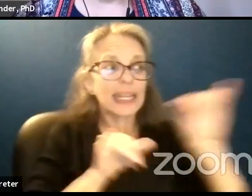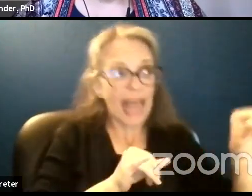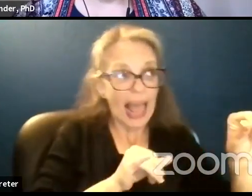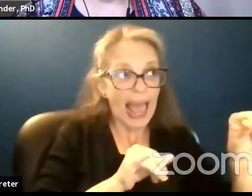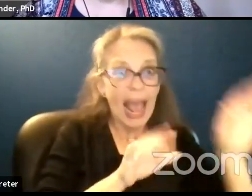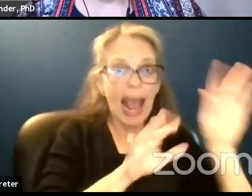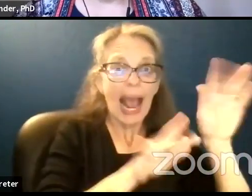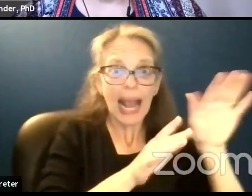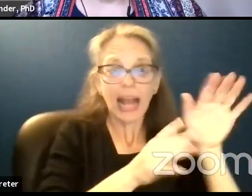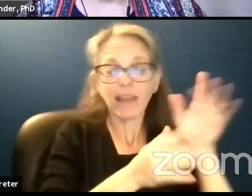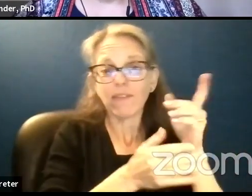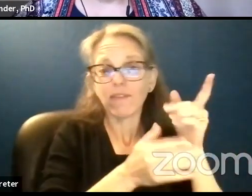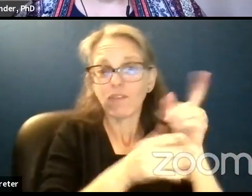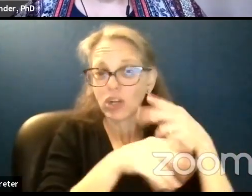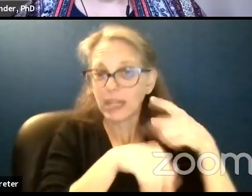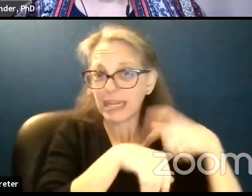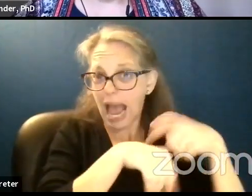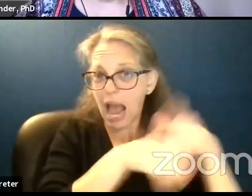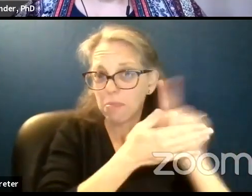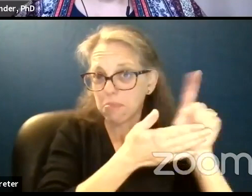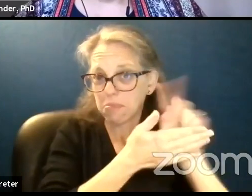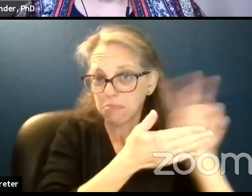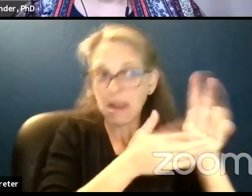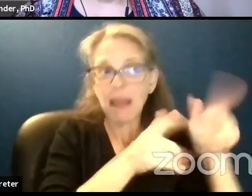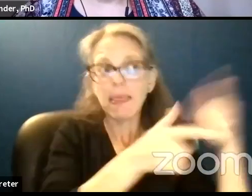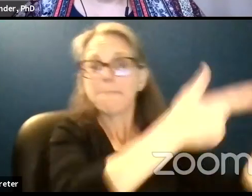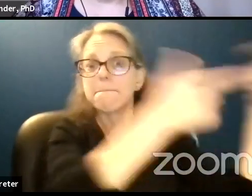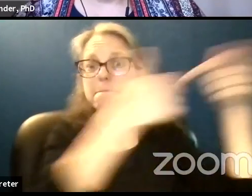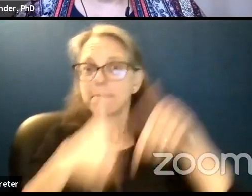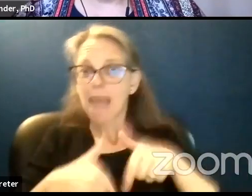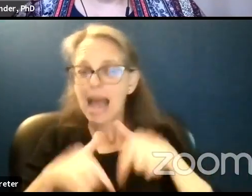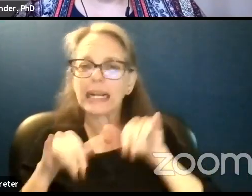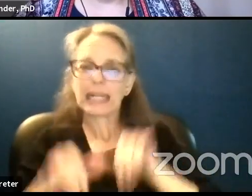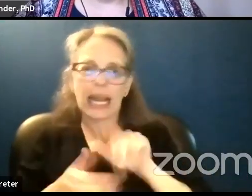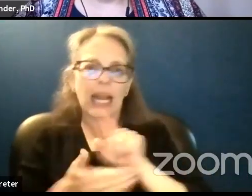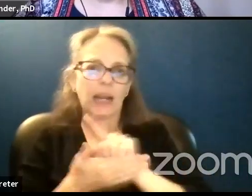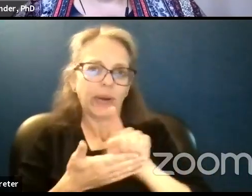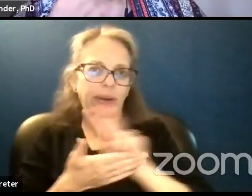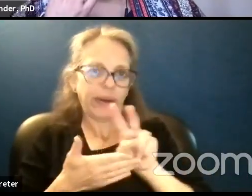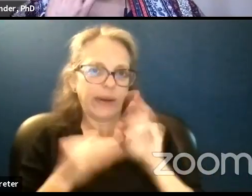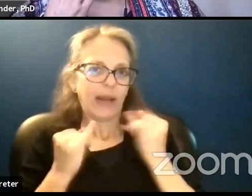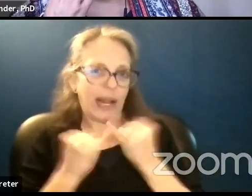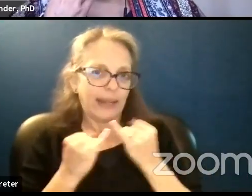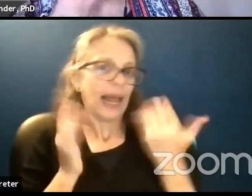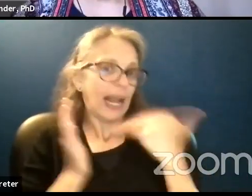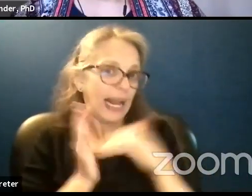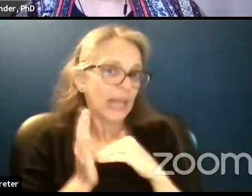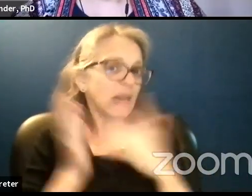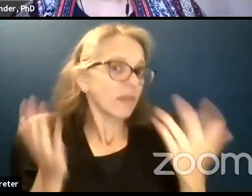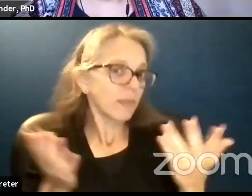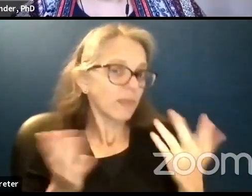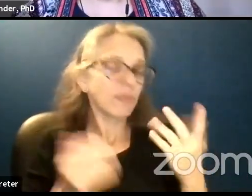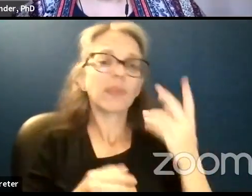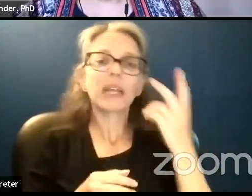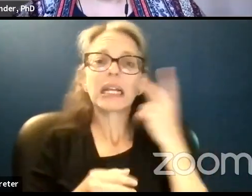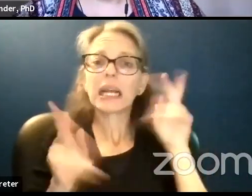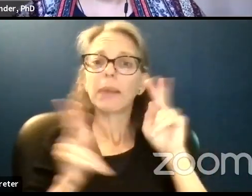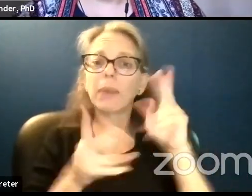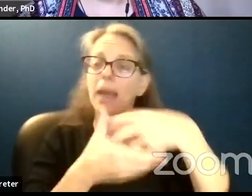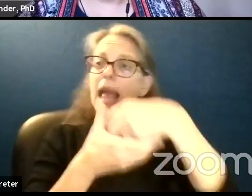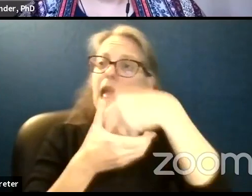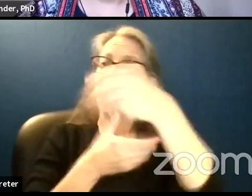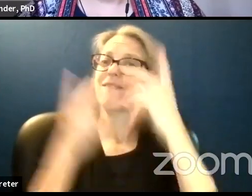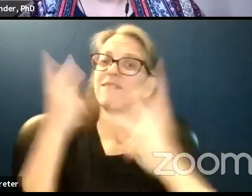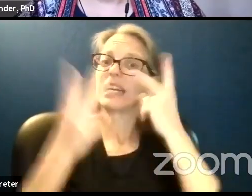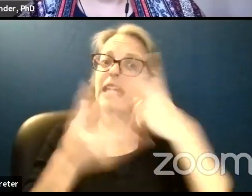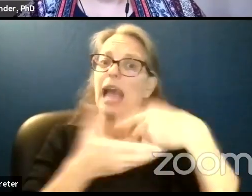back. That's what my recommendation would be if you want to do that. In terms of seeing people outside, that's pretty safe. If you're